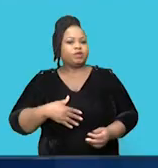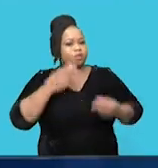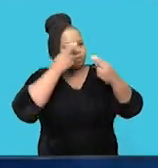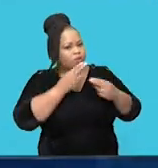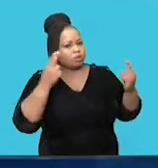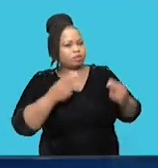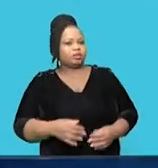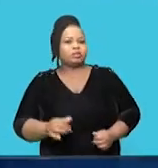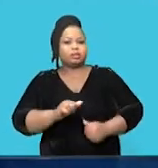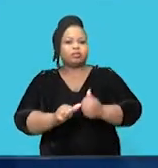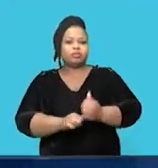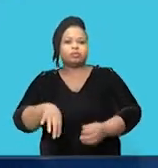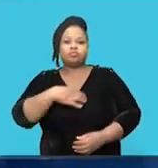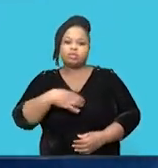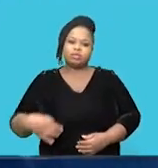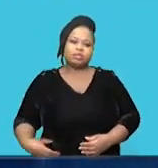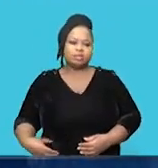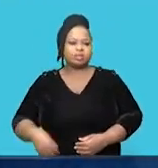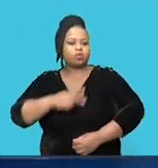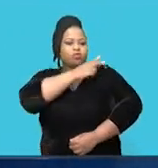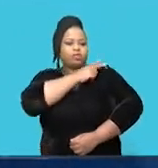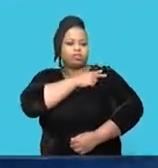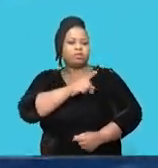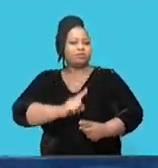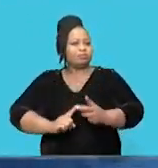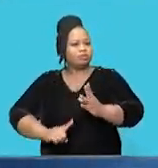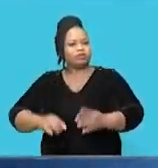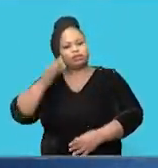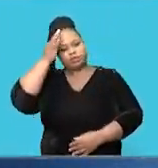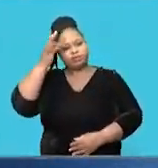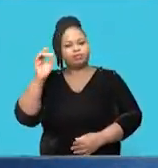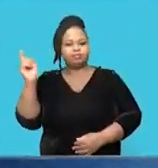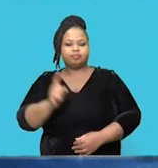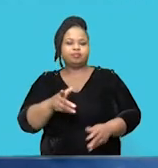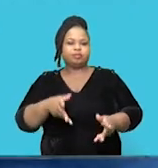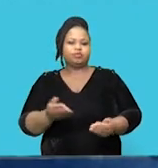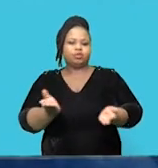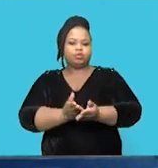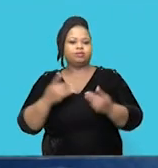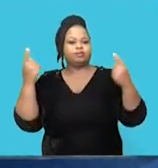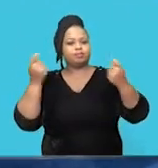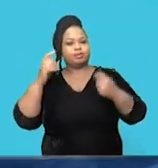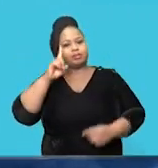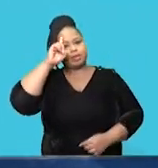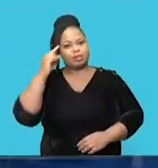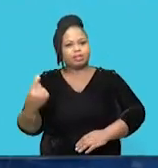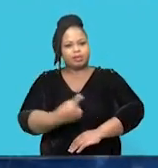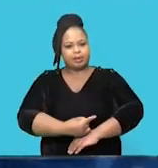the DP and other officials from the government coming to our school to celebrate Mandela